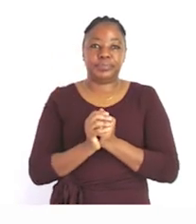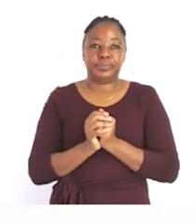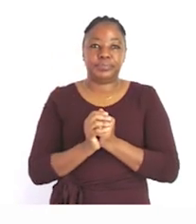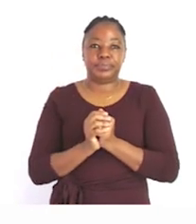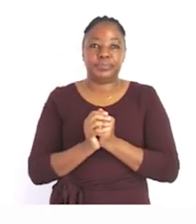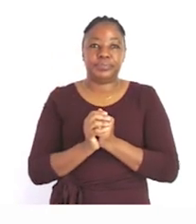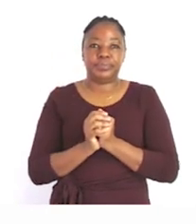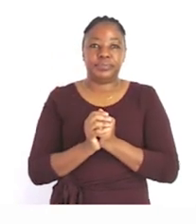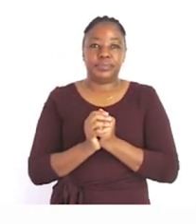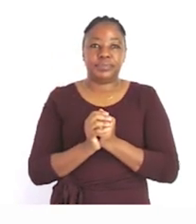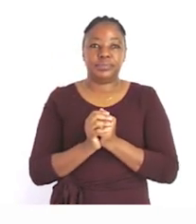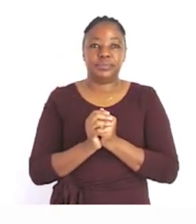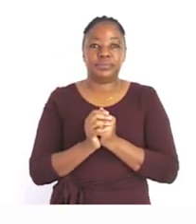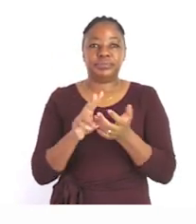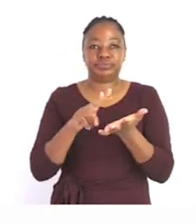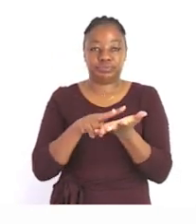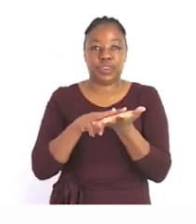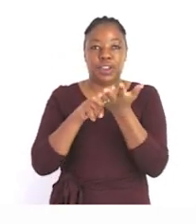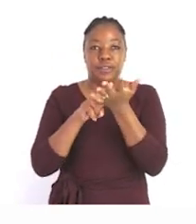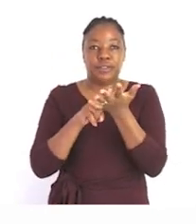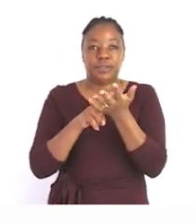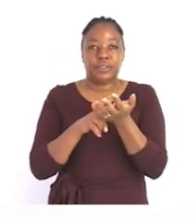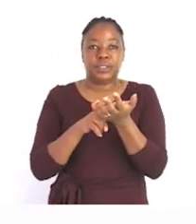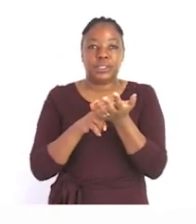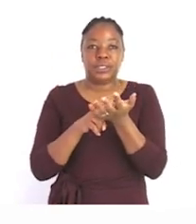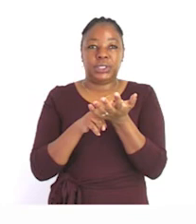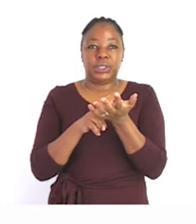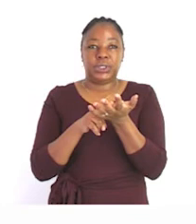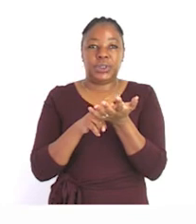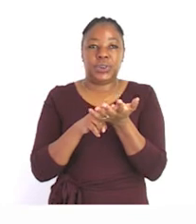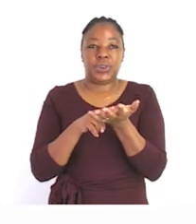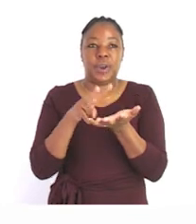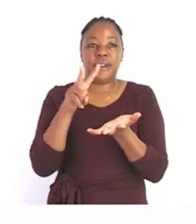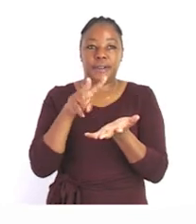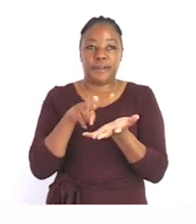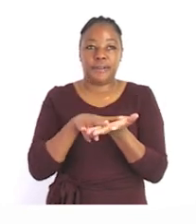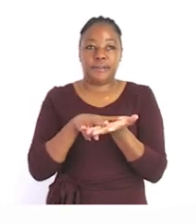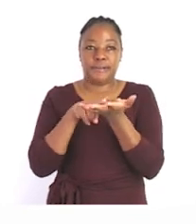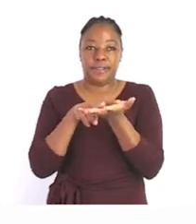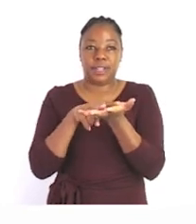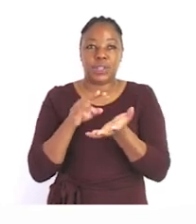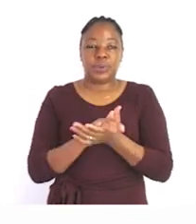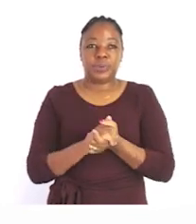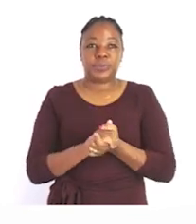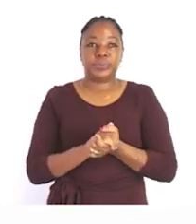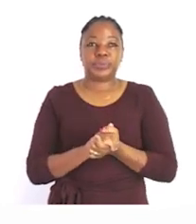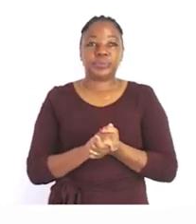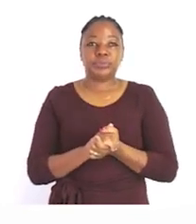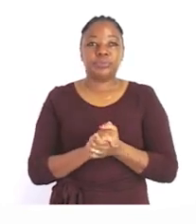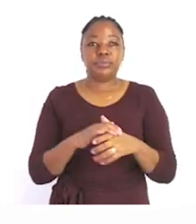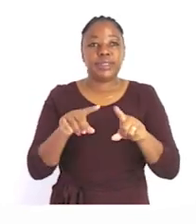our exercise is about value. Number 1, we'll be talking about value. Now remember, it's different from